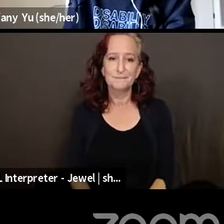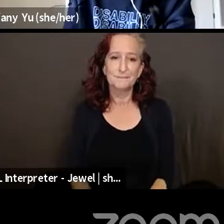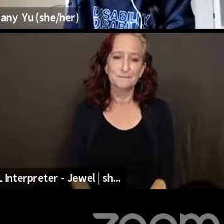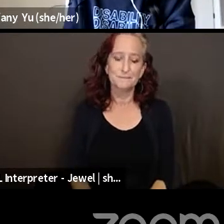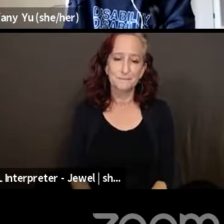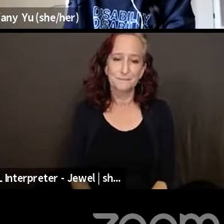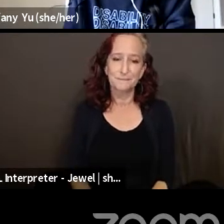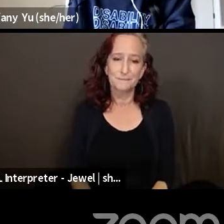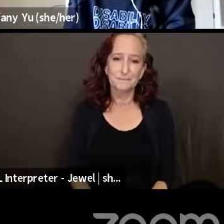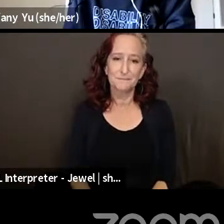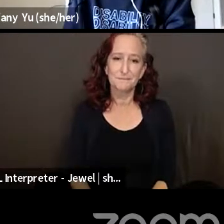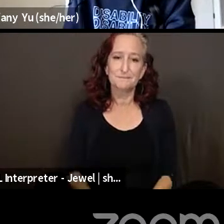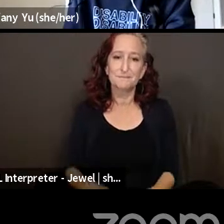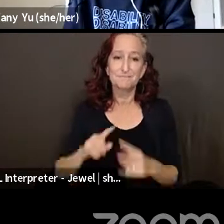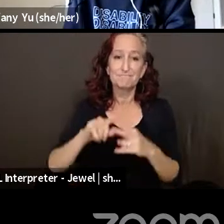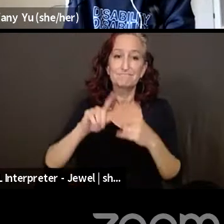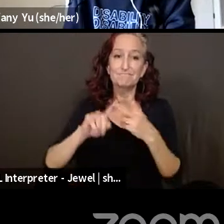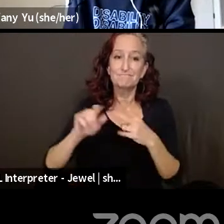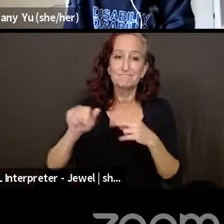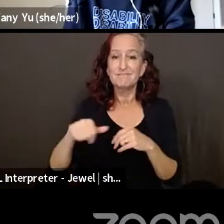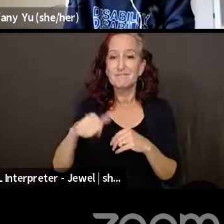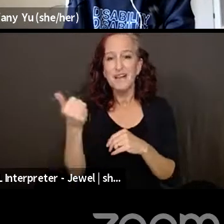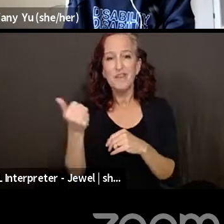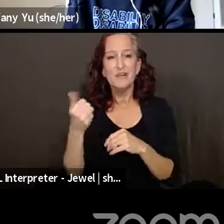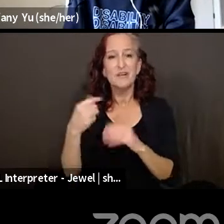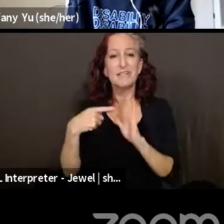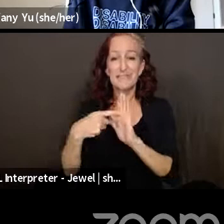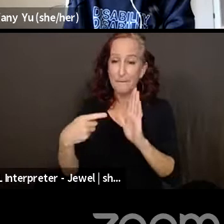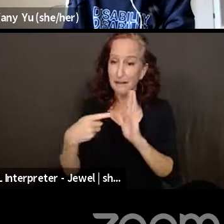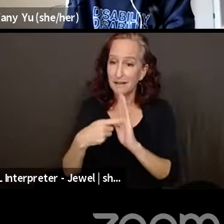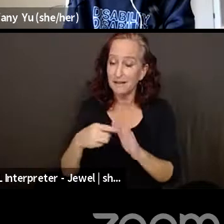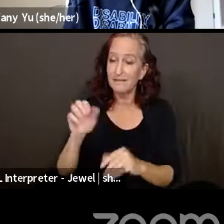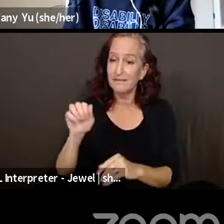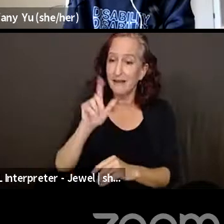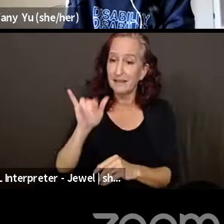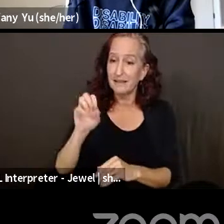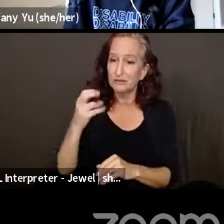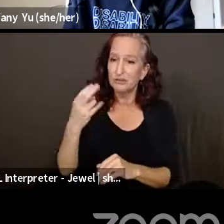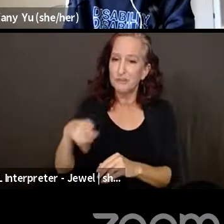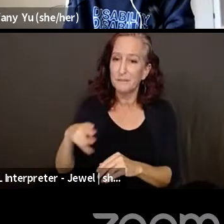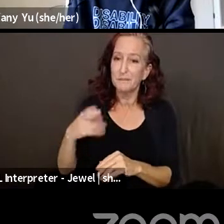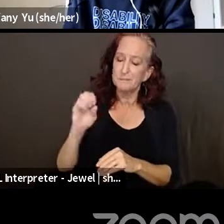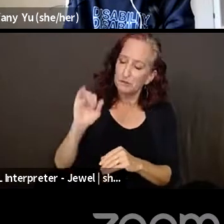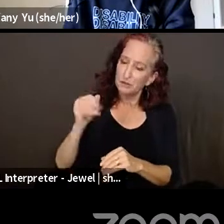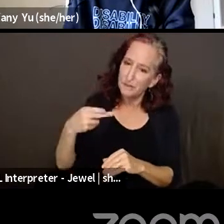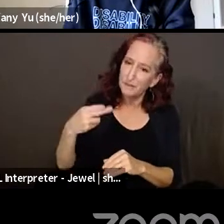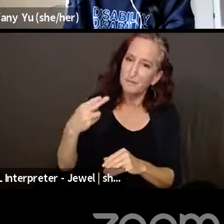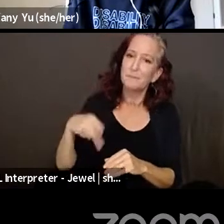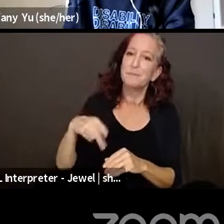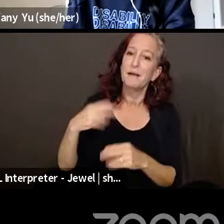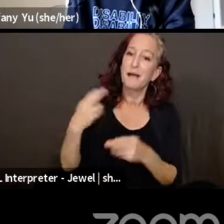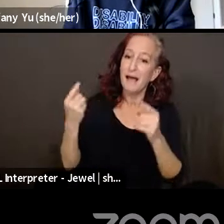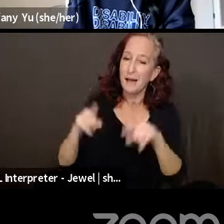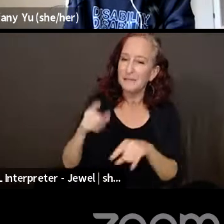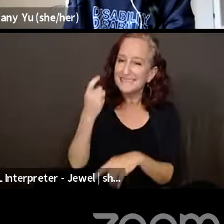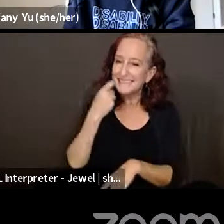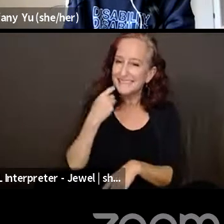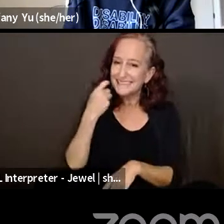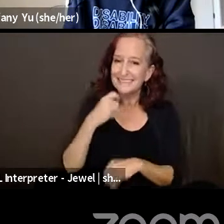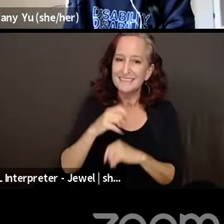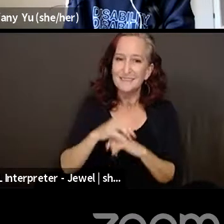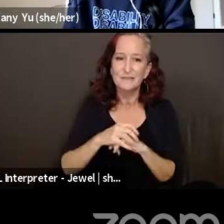The other thing of allyship, something happened more recently, is that we've seen a lot of people step up and